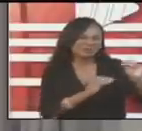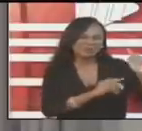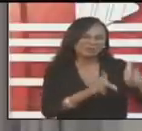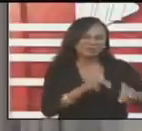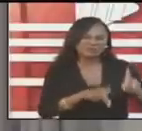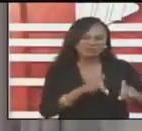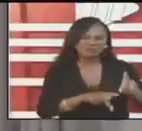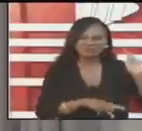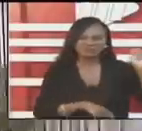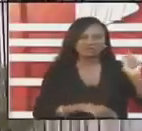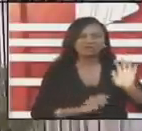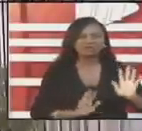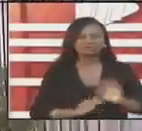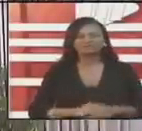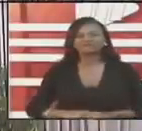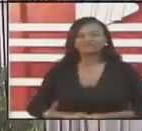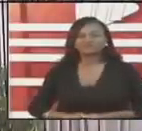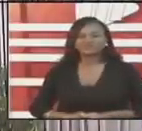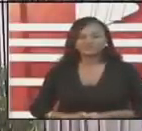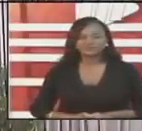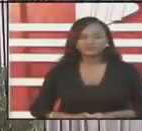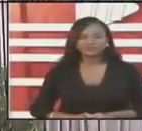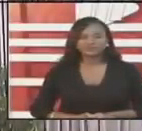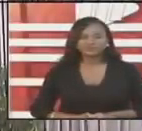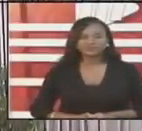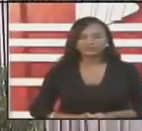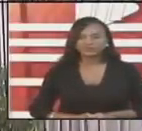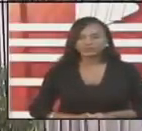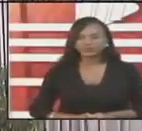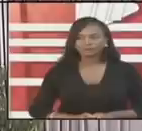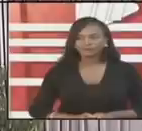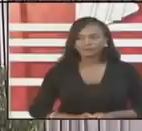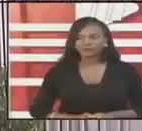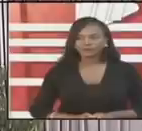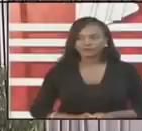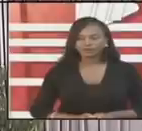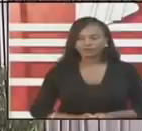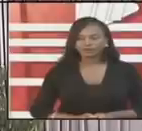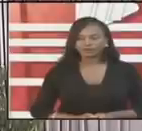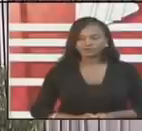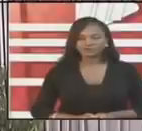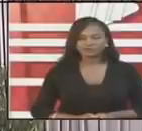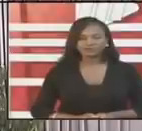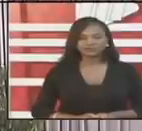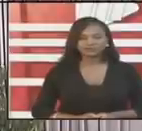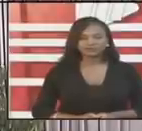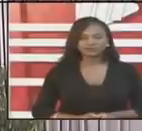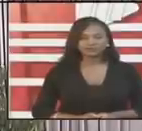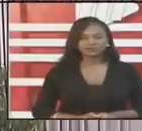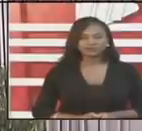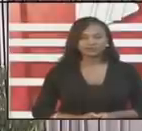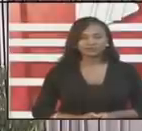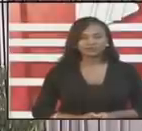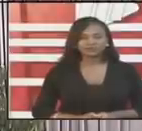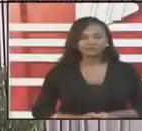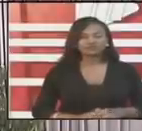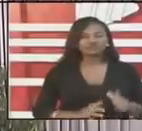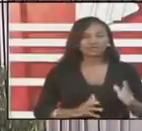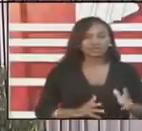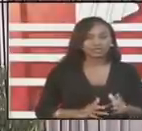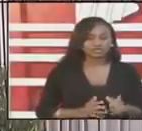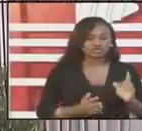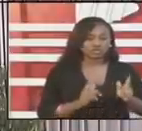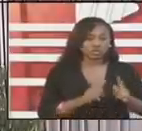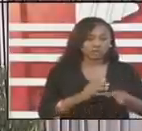you for the question. Minister, I don't know if the CMO concerning athletes to travel. No, it's not athletes, it's returning students.